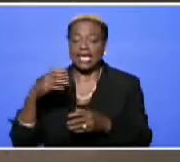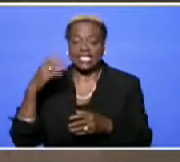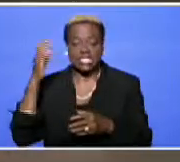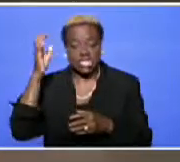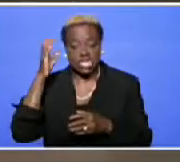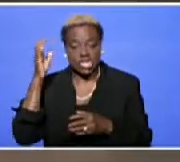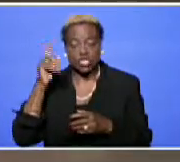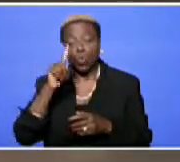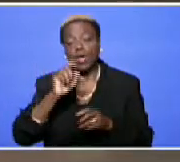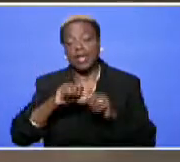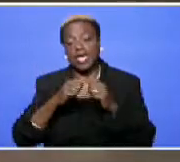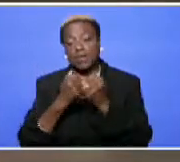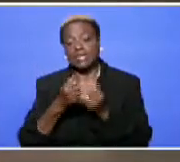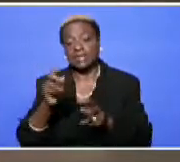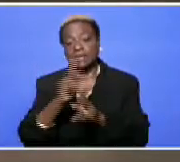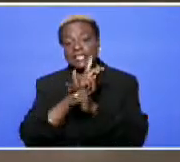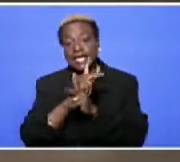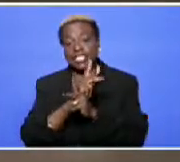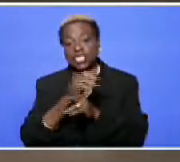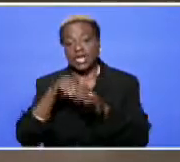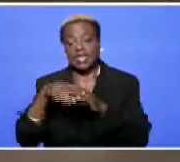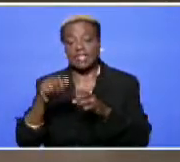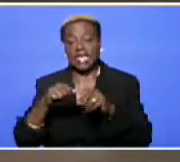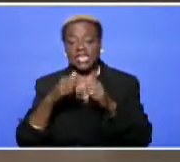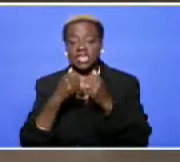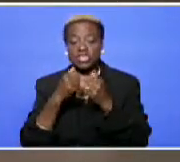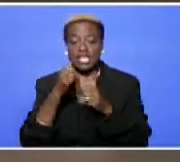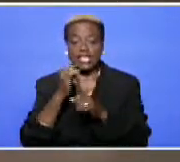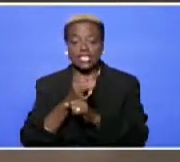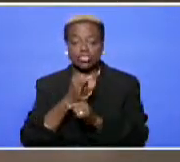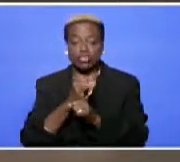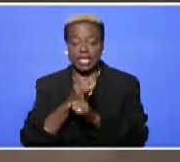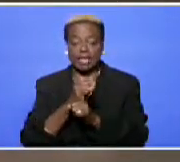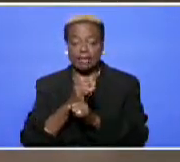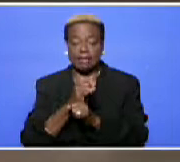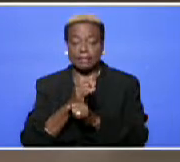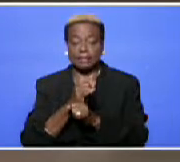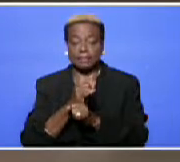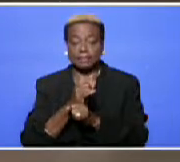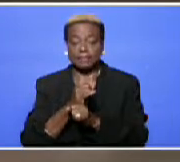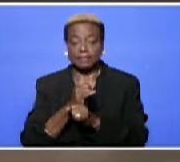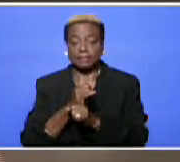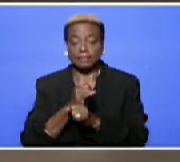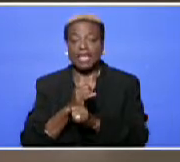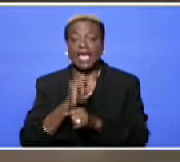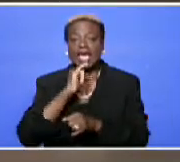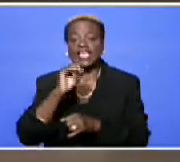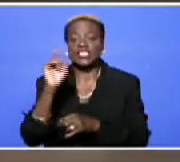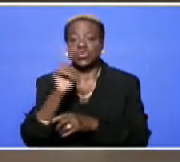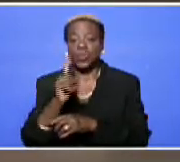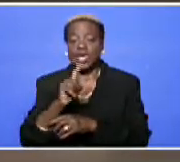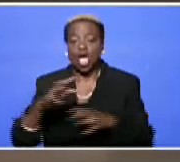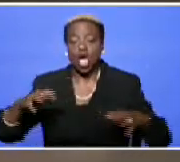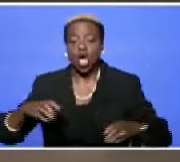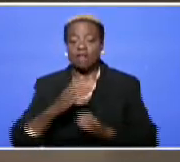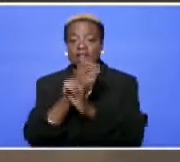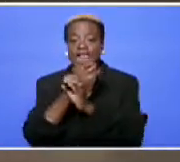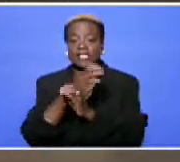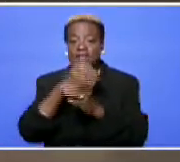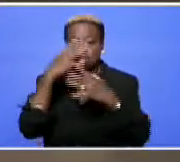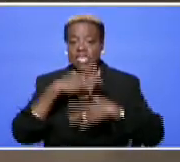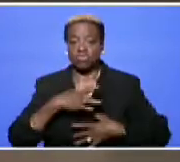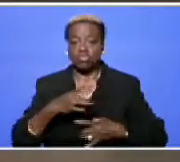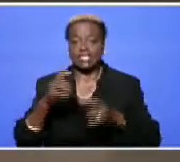in the industry and to protect the integrity of this authority is where conflicts of interest may